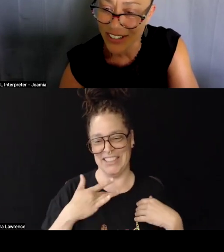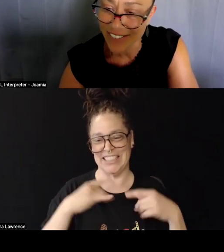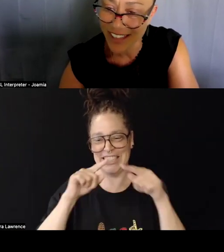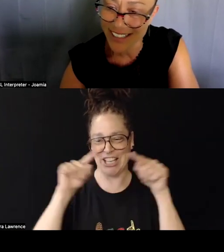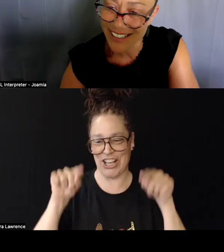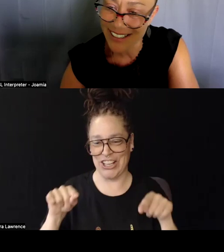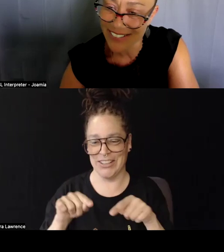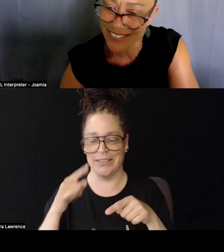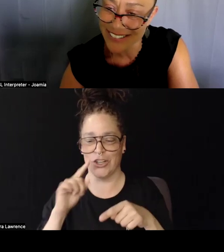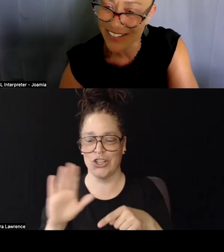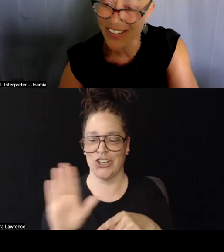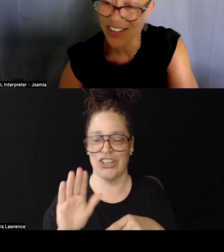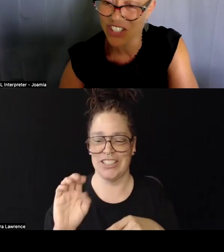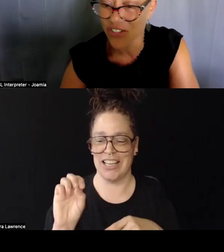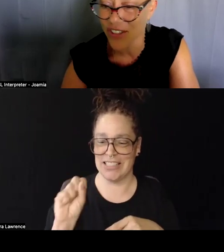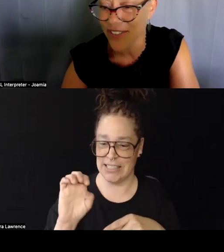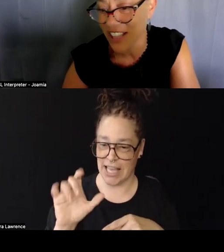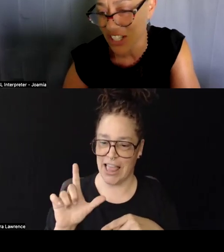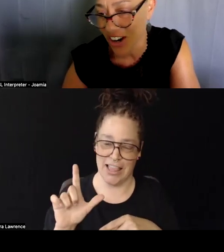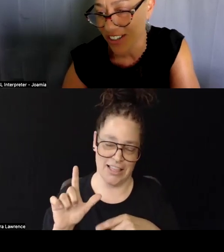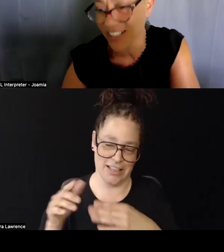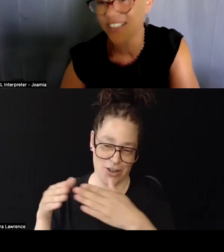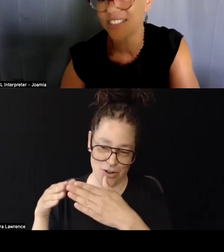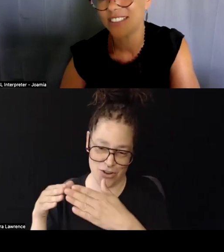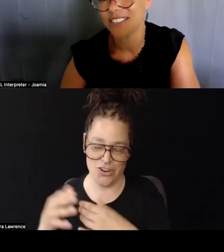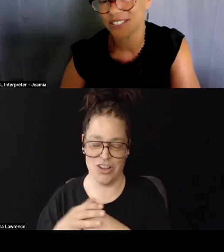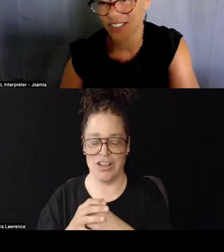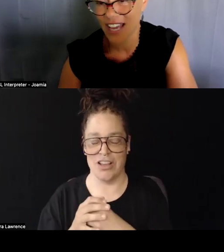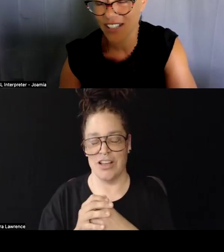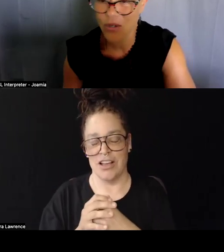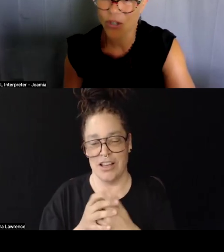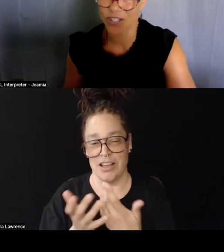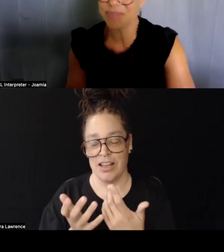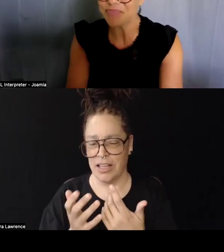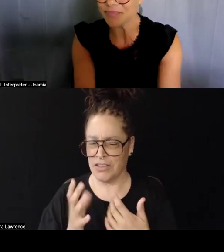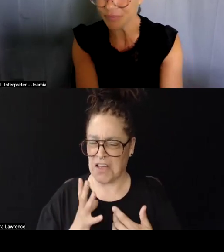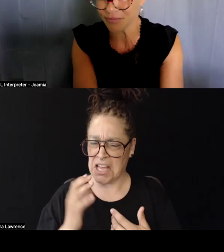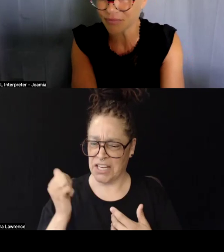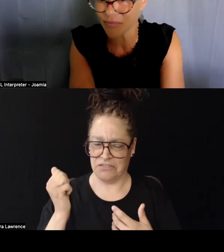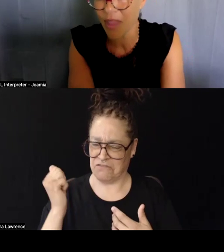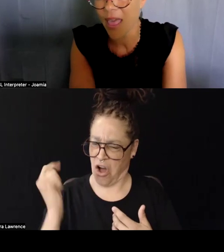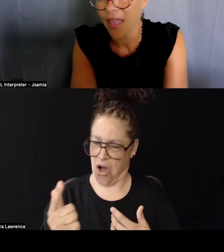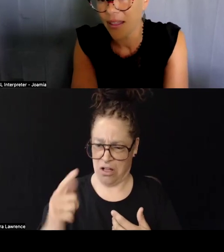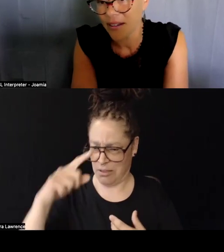all of you have that, the feeling chart for that corner,